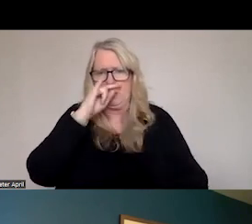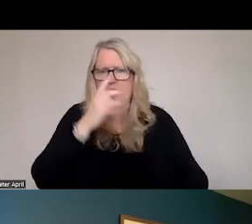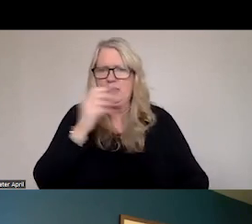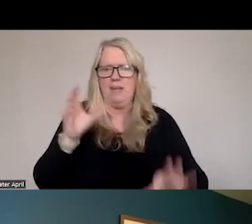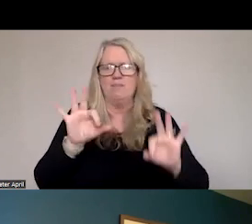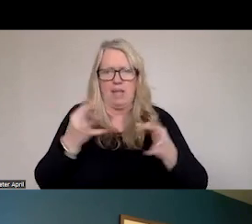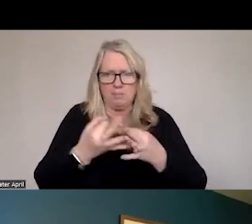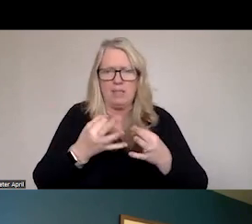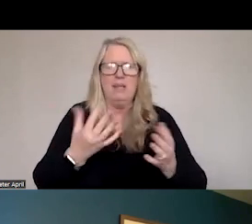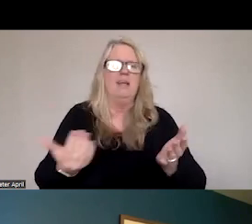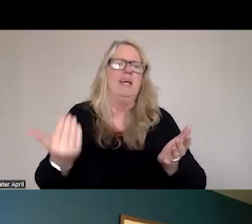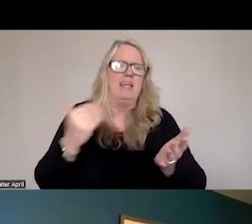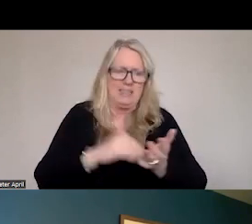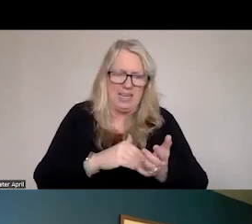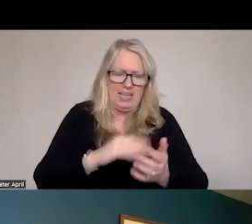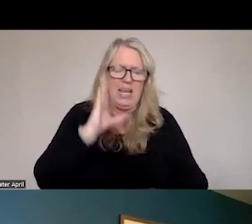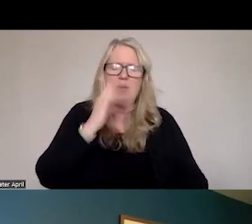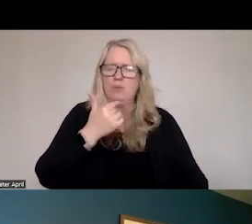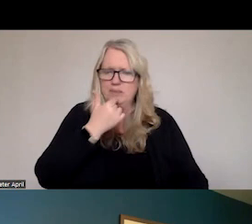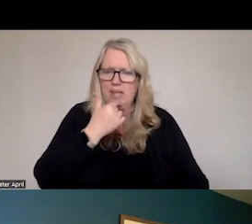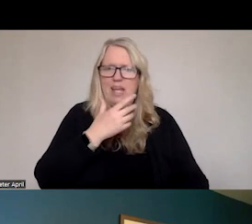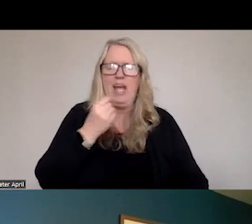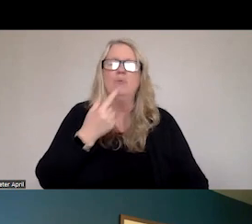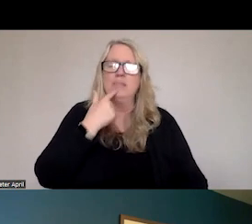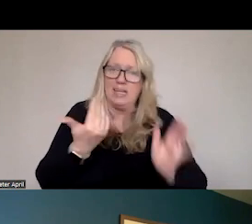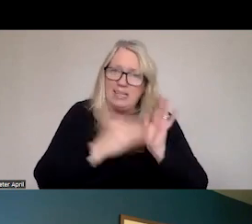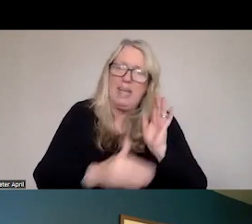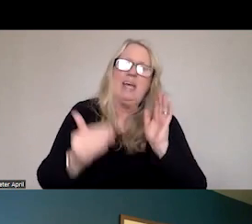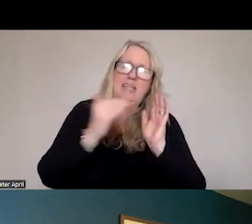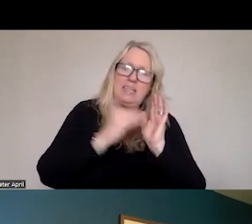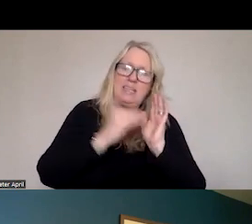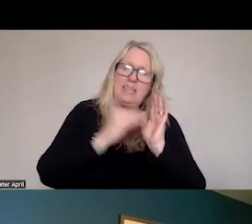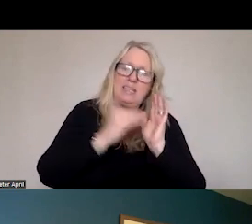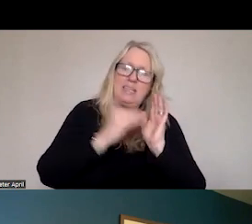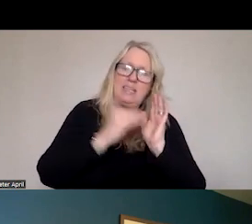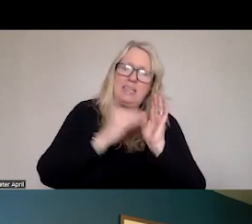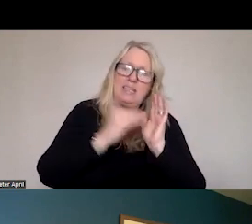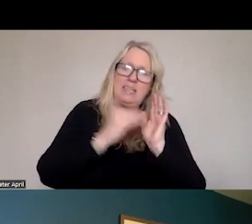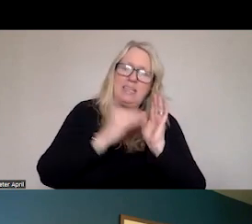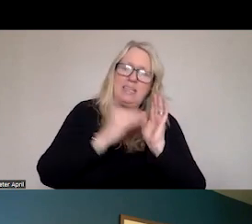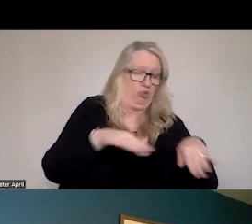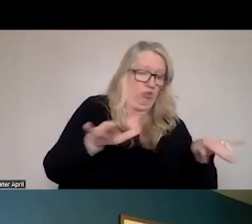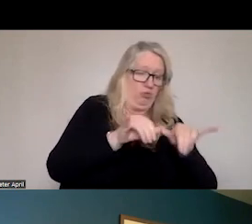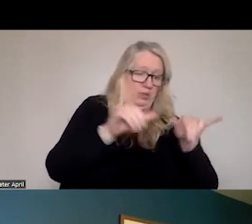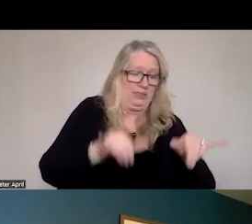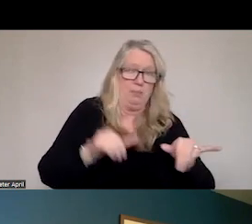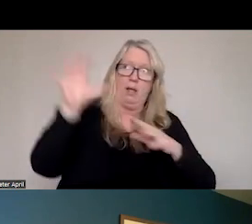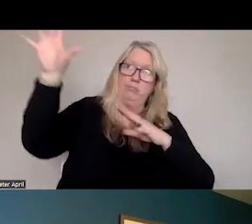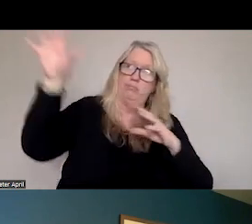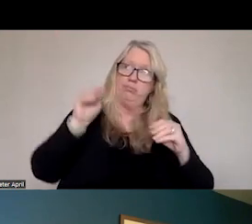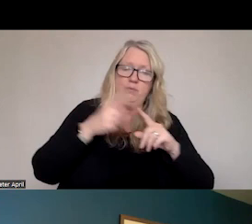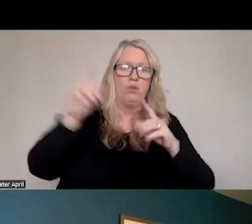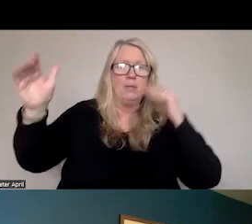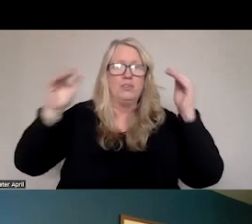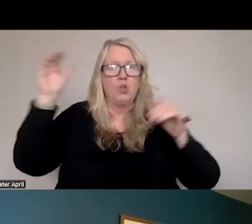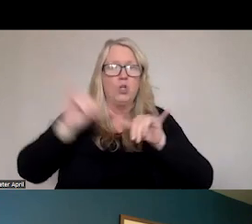But again, I'll say it and say it and say it. Retrofitting systems on top of adult systems leads us